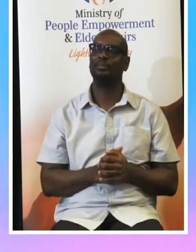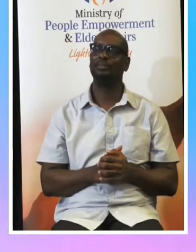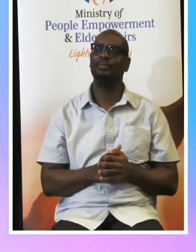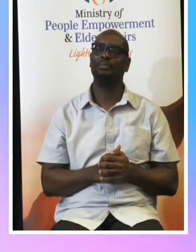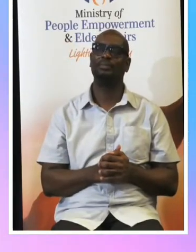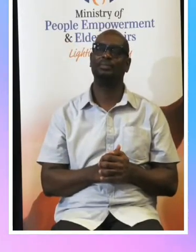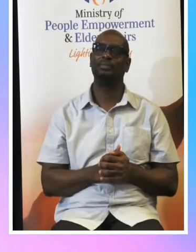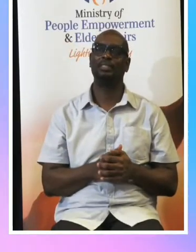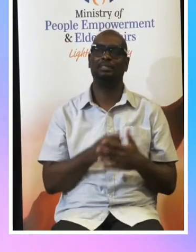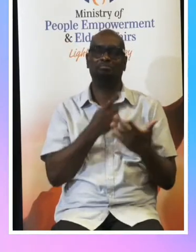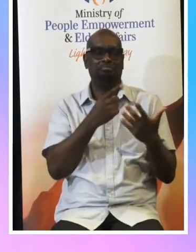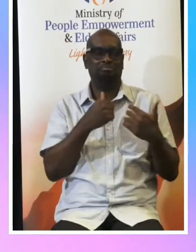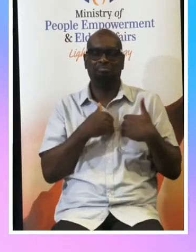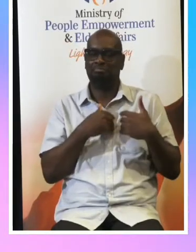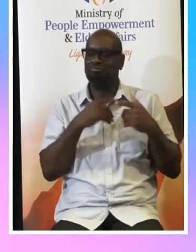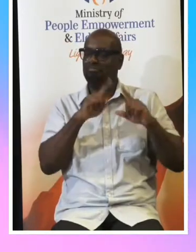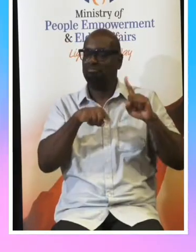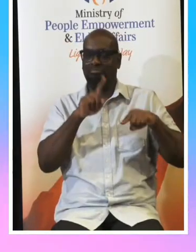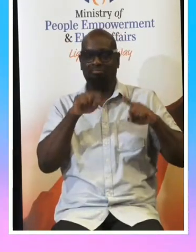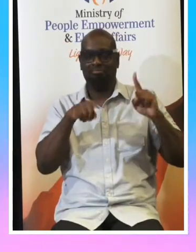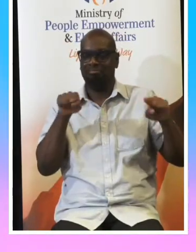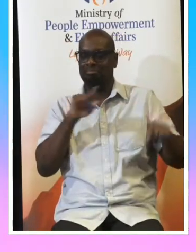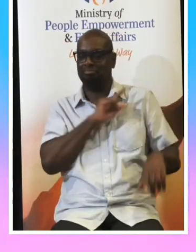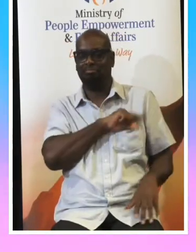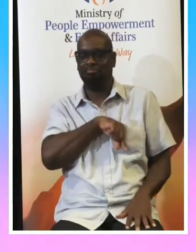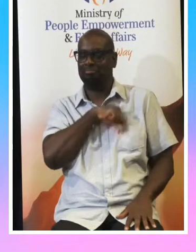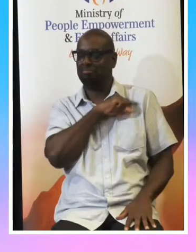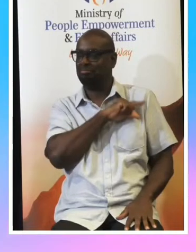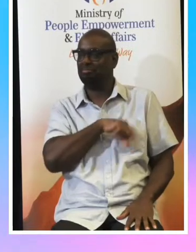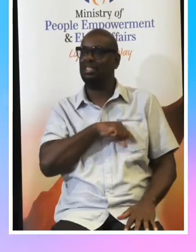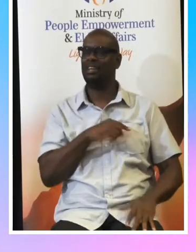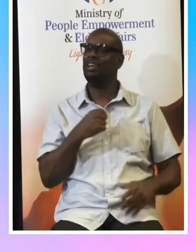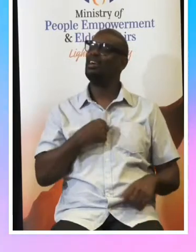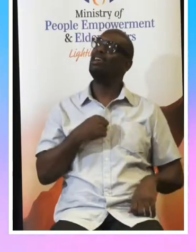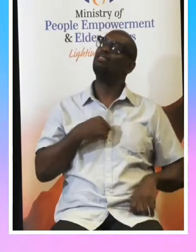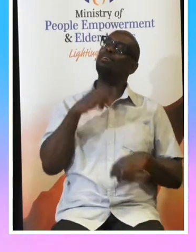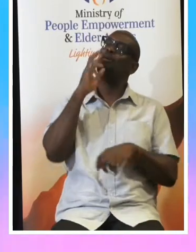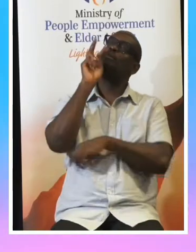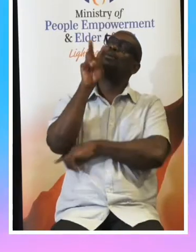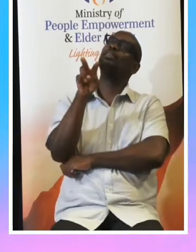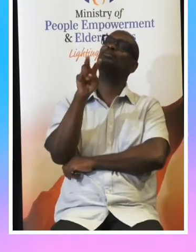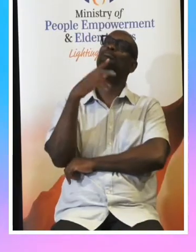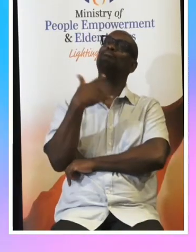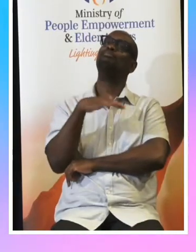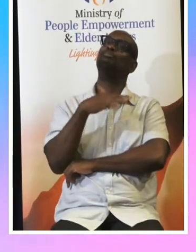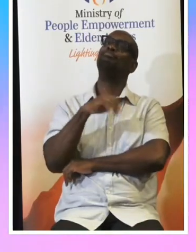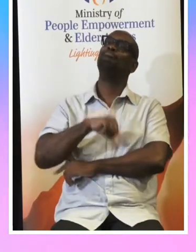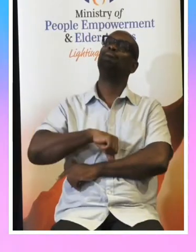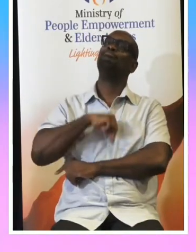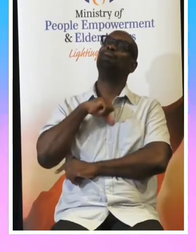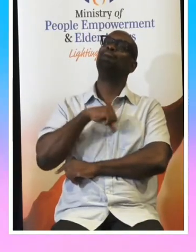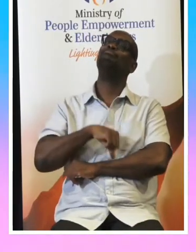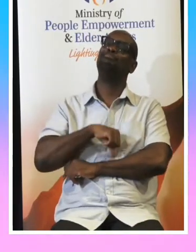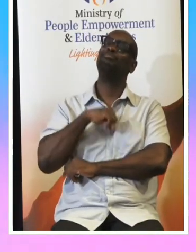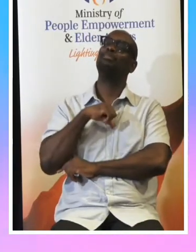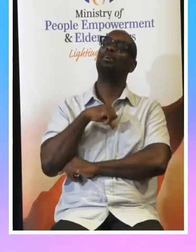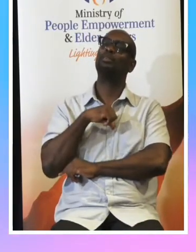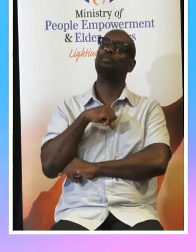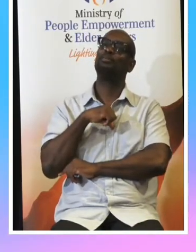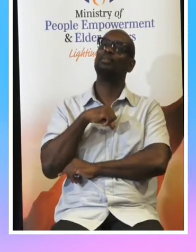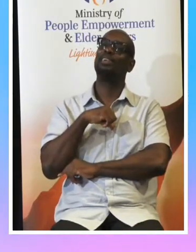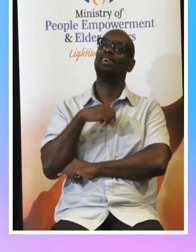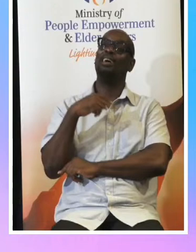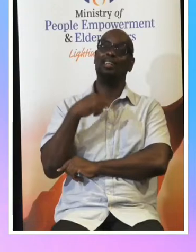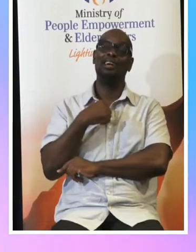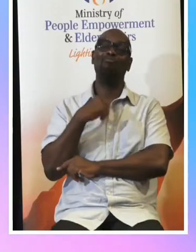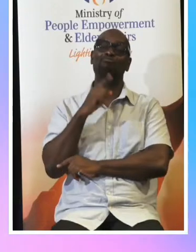communications, qualifications, and I was proud watching the two of them yesterday. Look forward to their